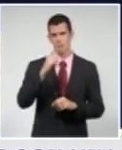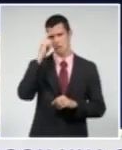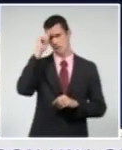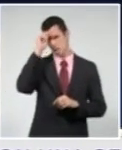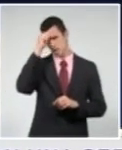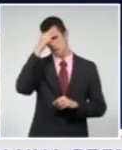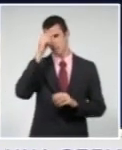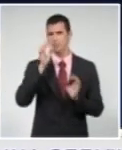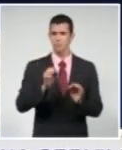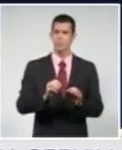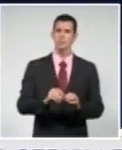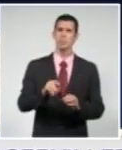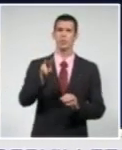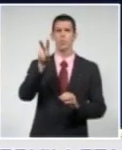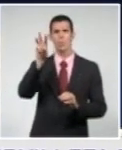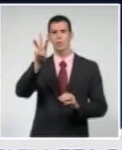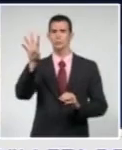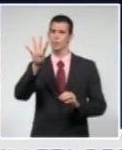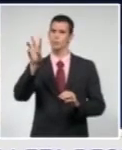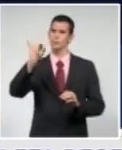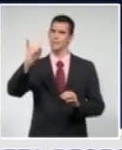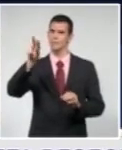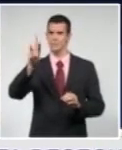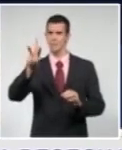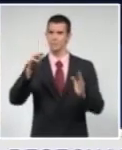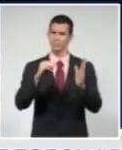3,463,972 cases and